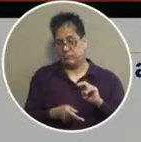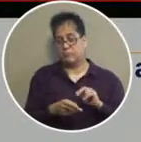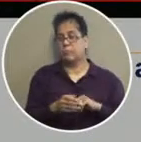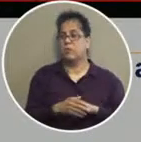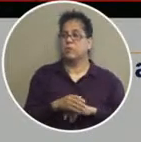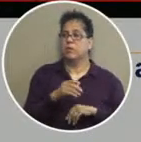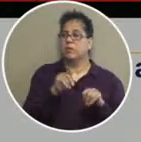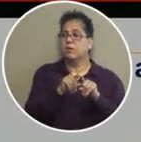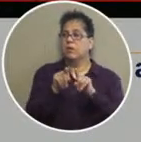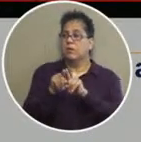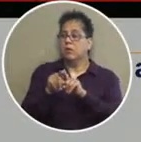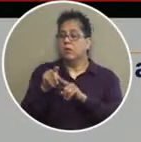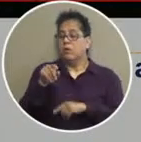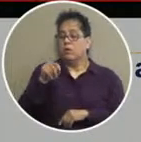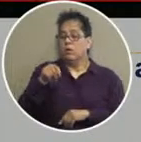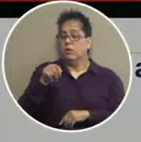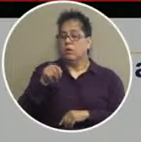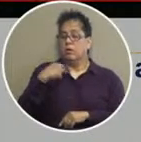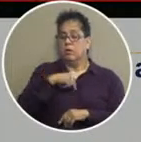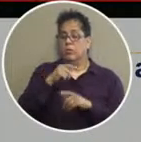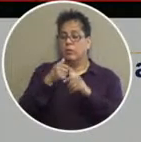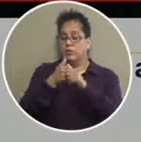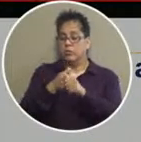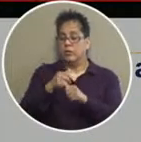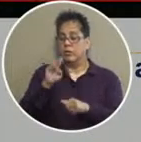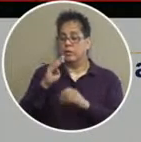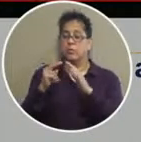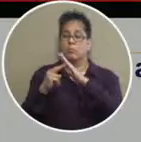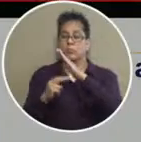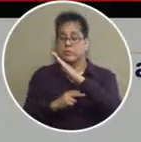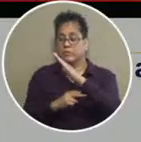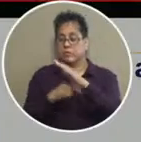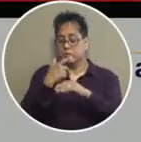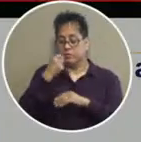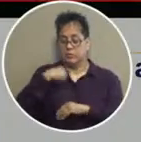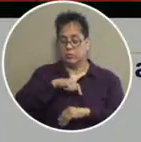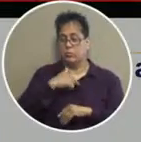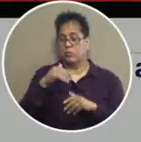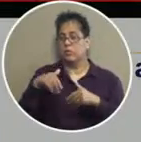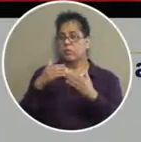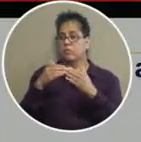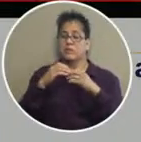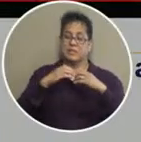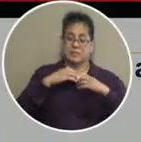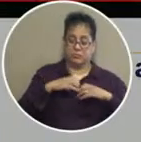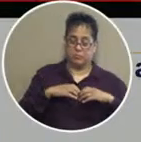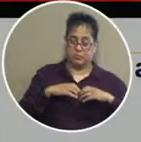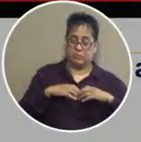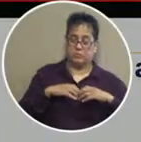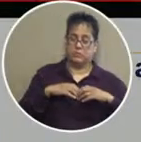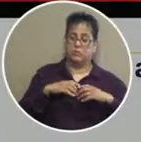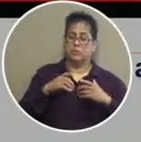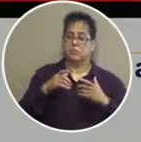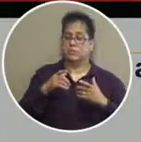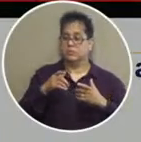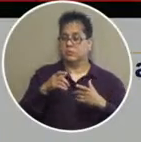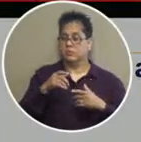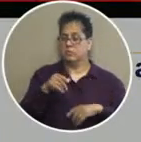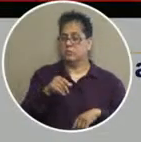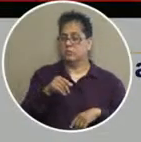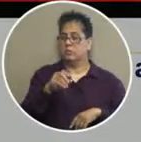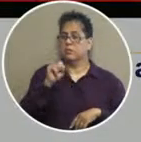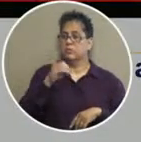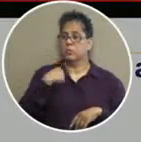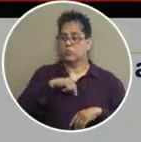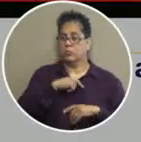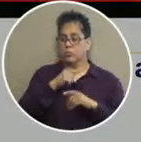We're tracking also the exchange rate. It's one of these metrics that we track at Bridges for sure, because we do offer our customers the ability to pay in pesos. So